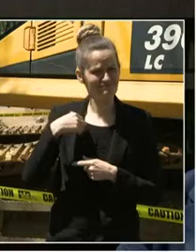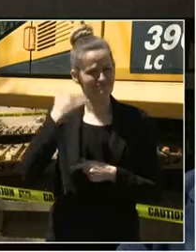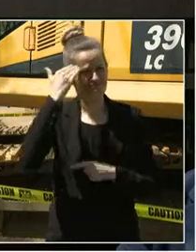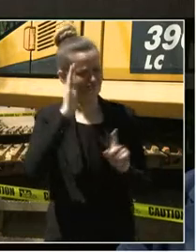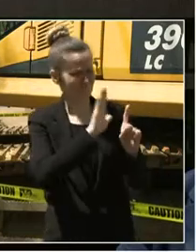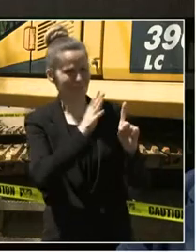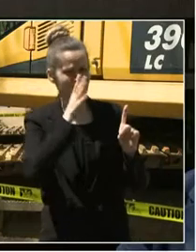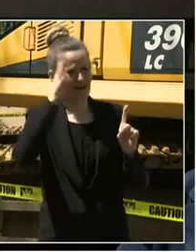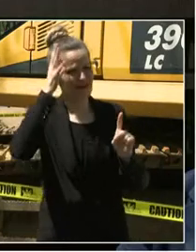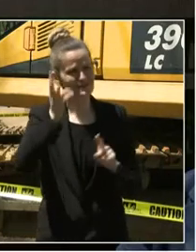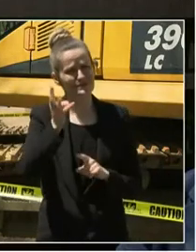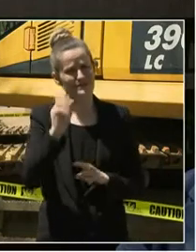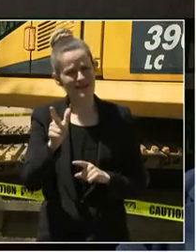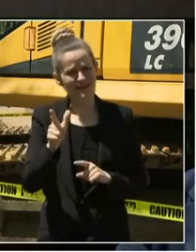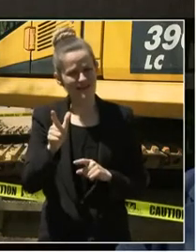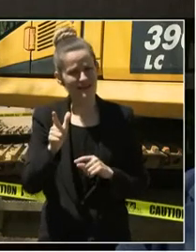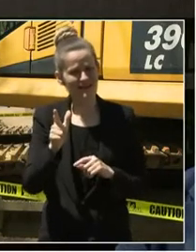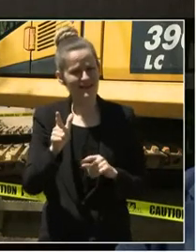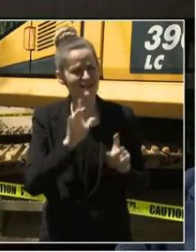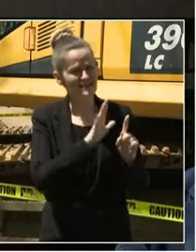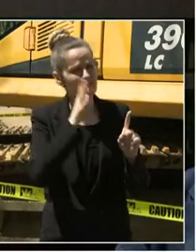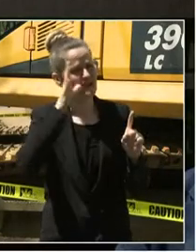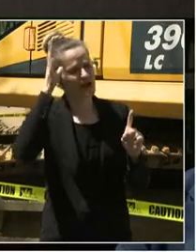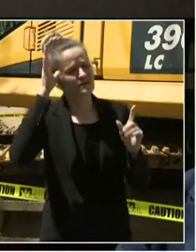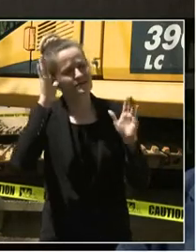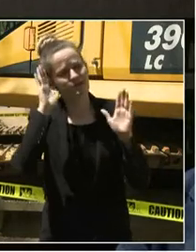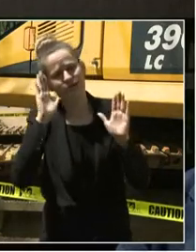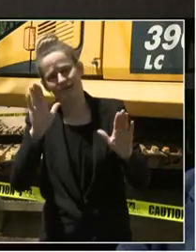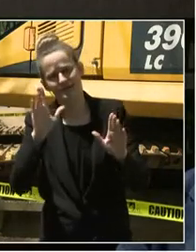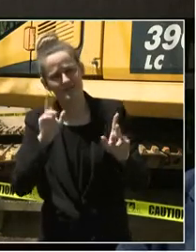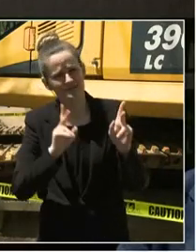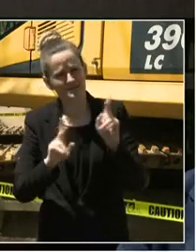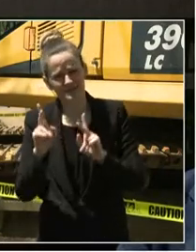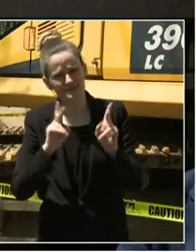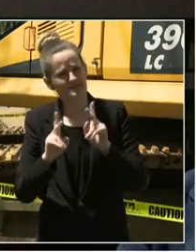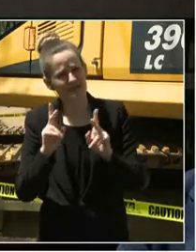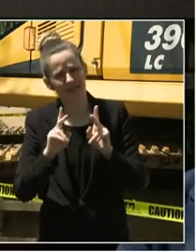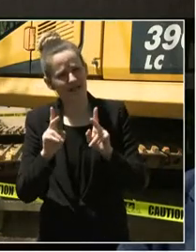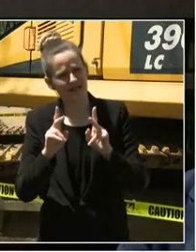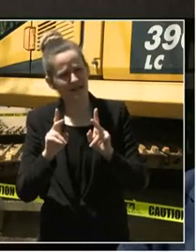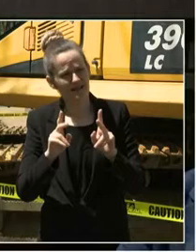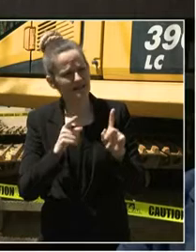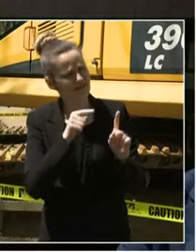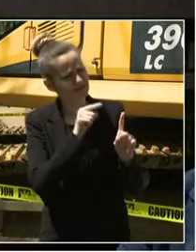and father were just wonderful people who really